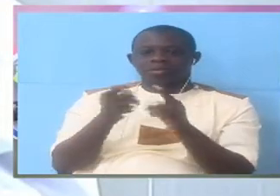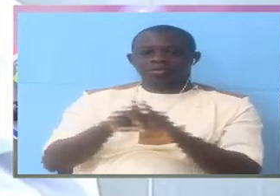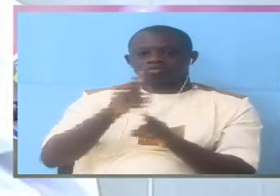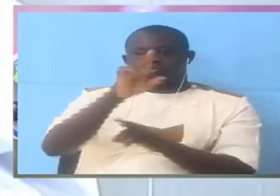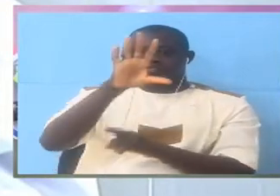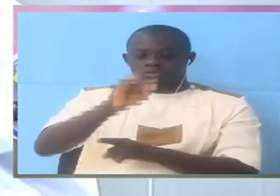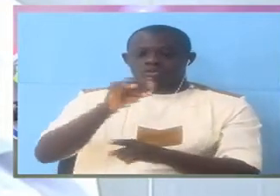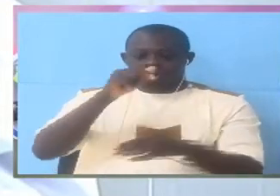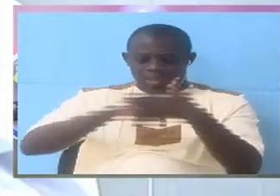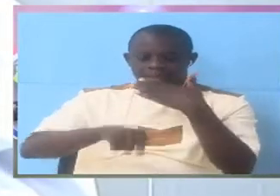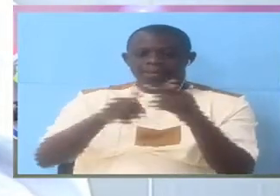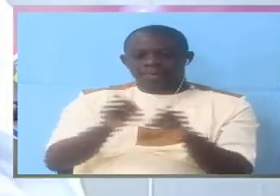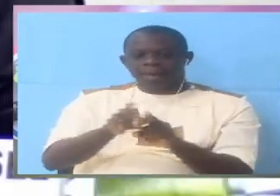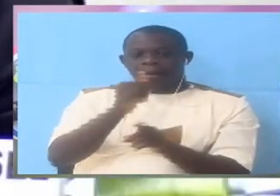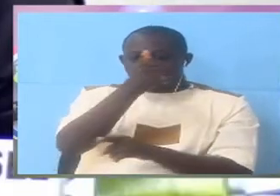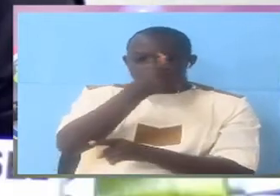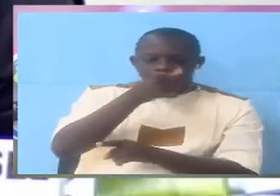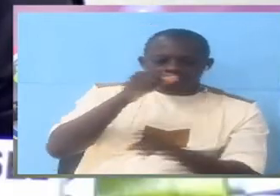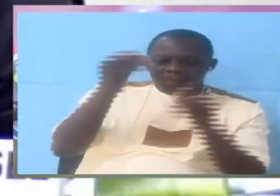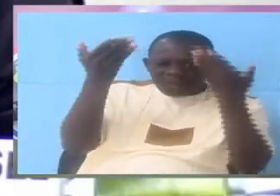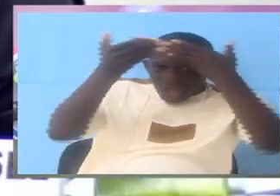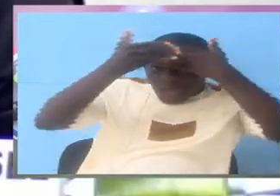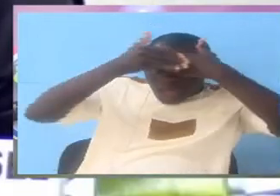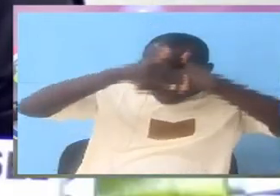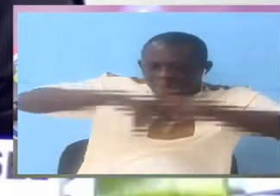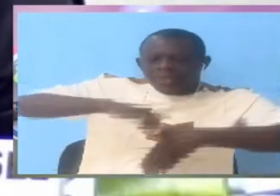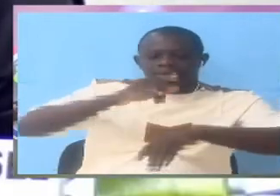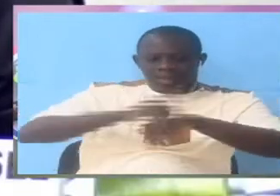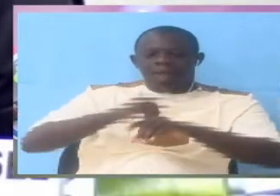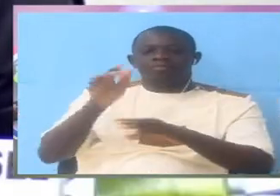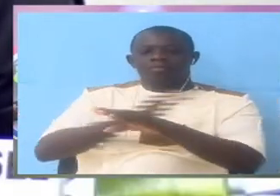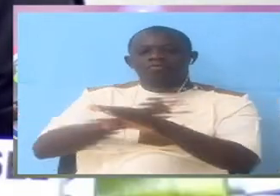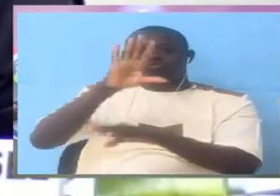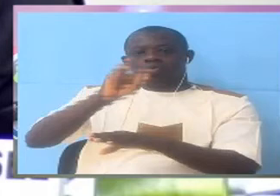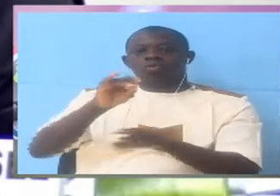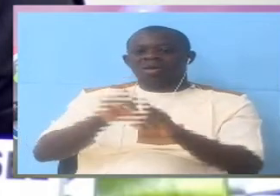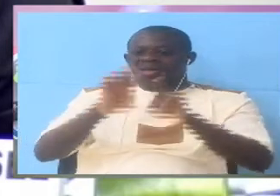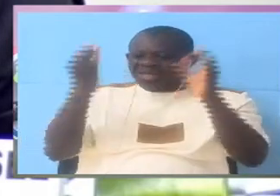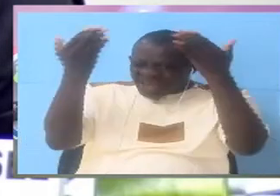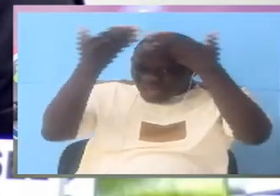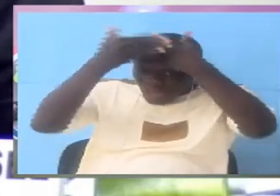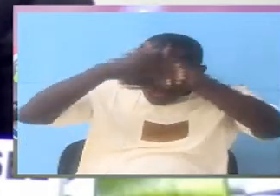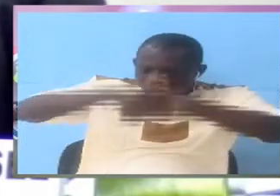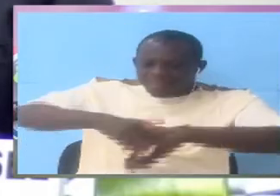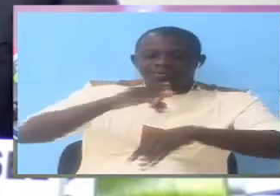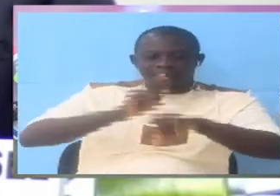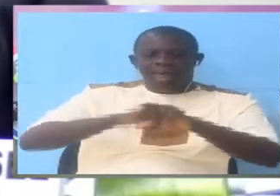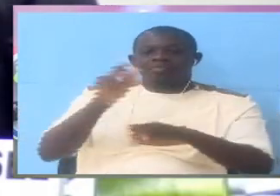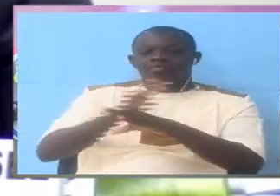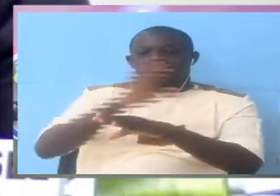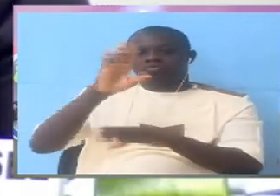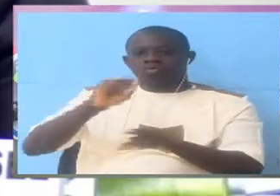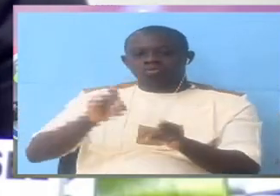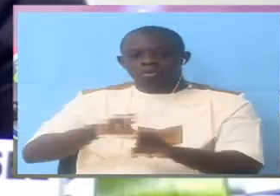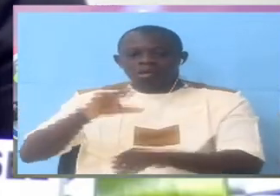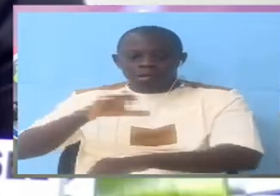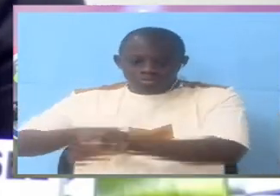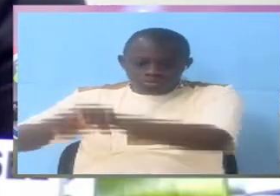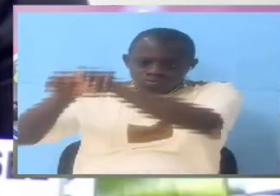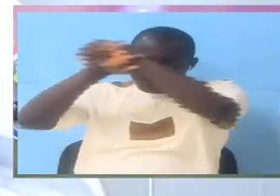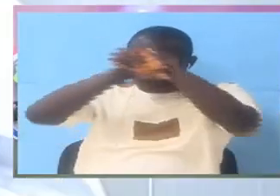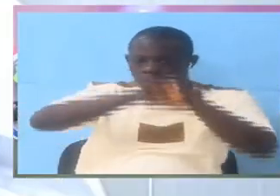in secret, in the din of the night. No. Late at night, you bring people from the